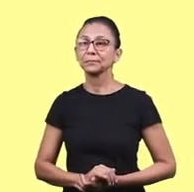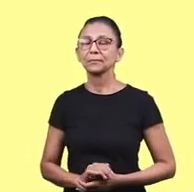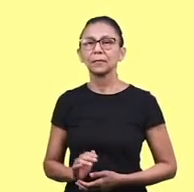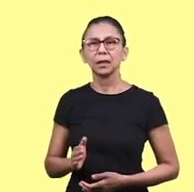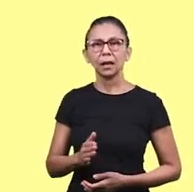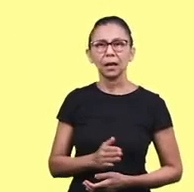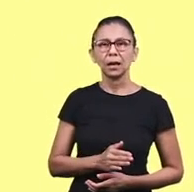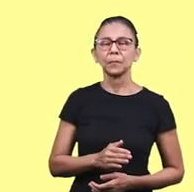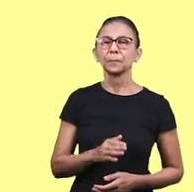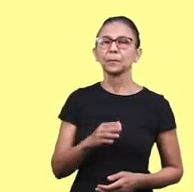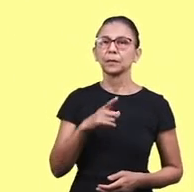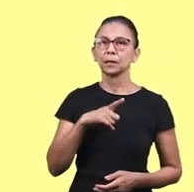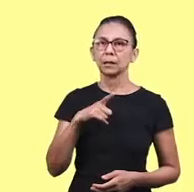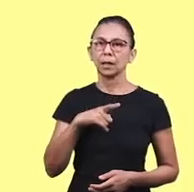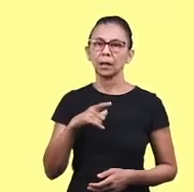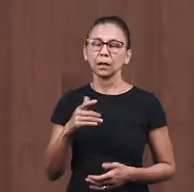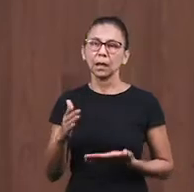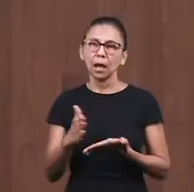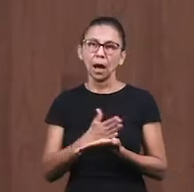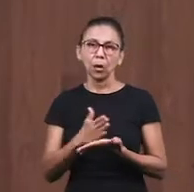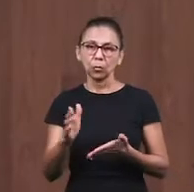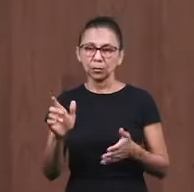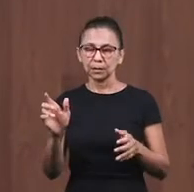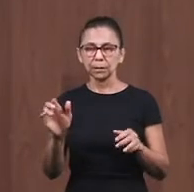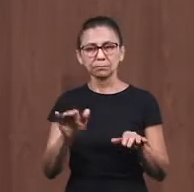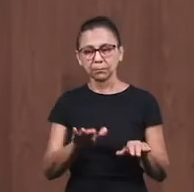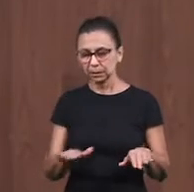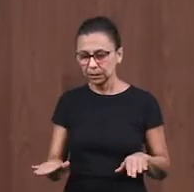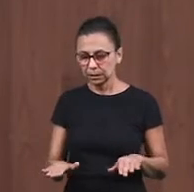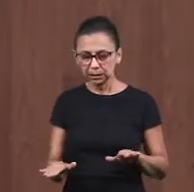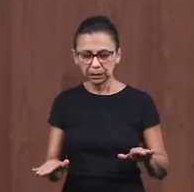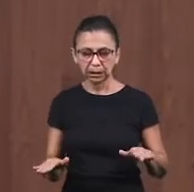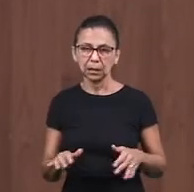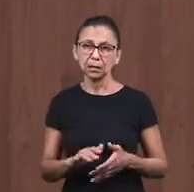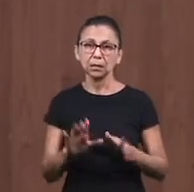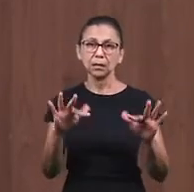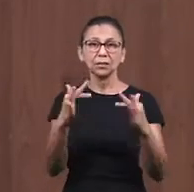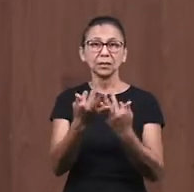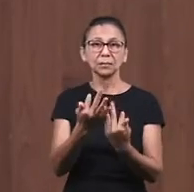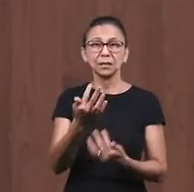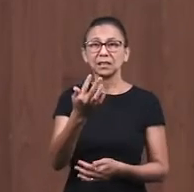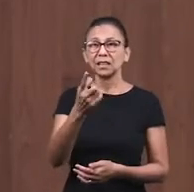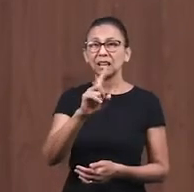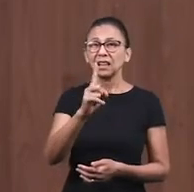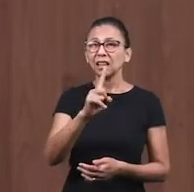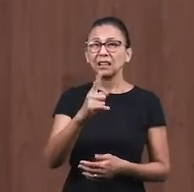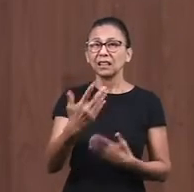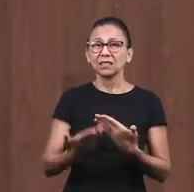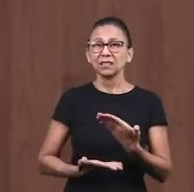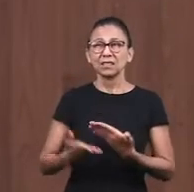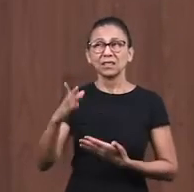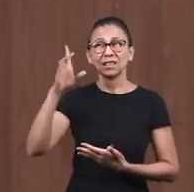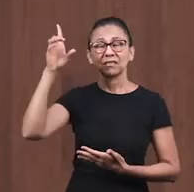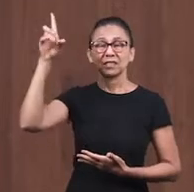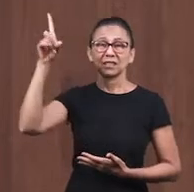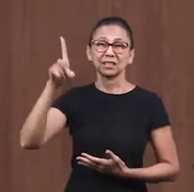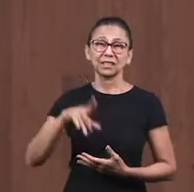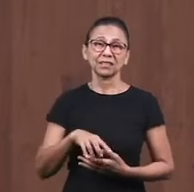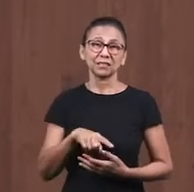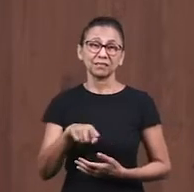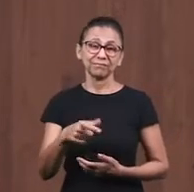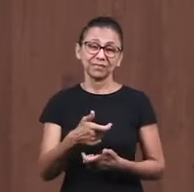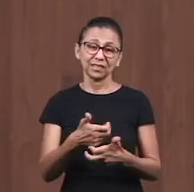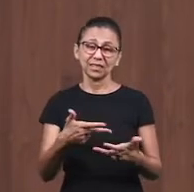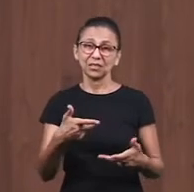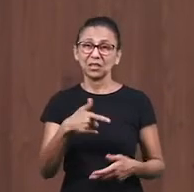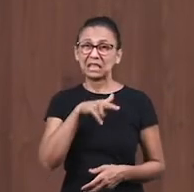in homes, just like Timothy, that their family members don't know the Lord or don't serve the Lord. And they even do things